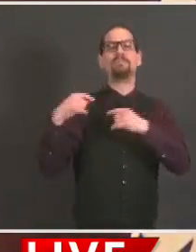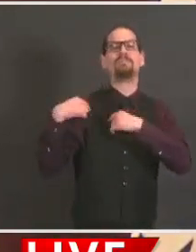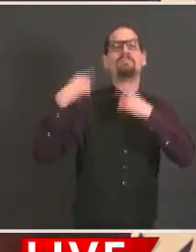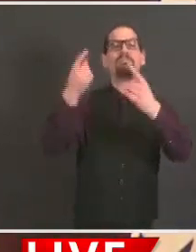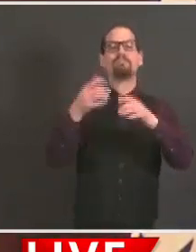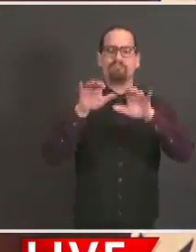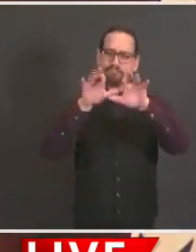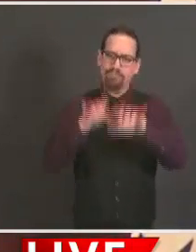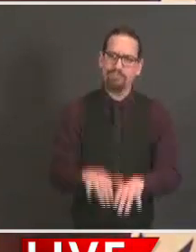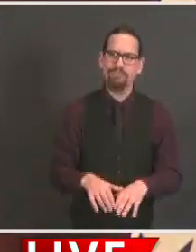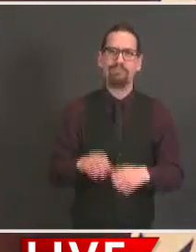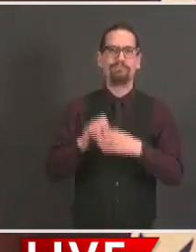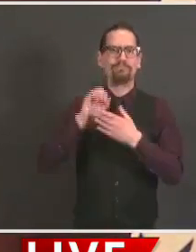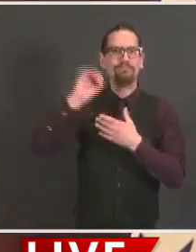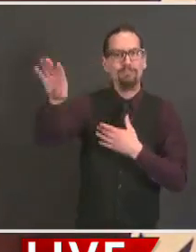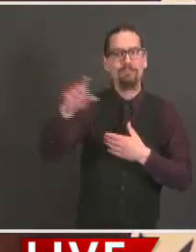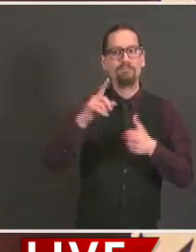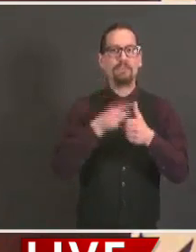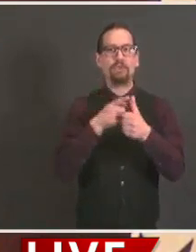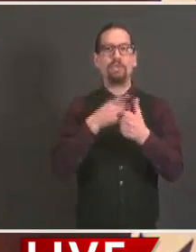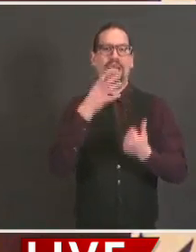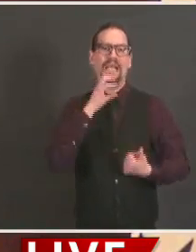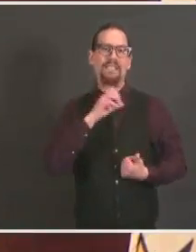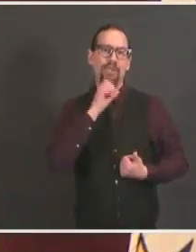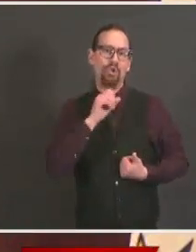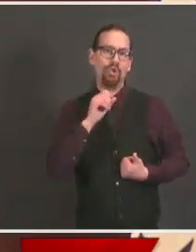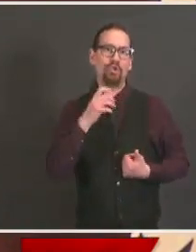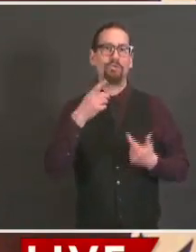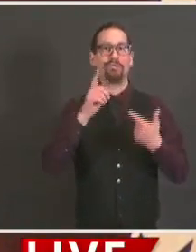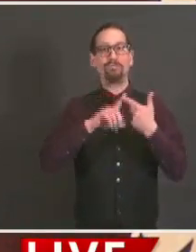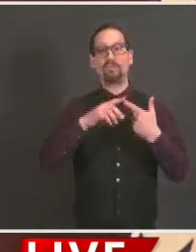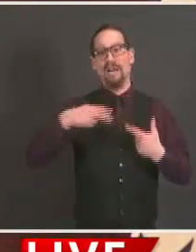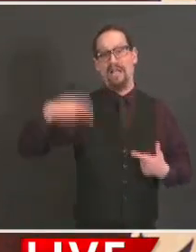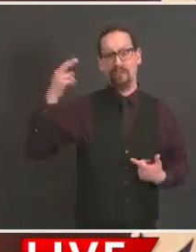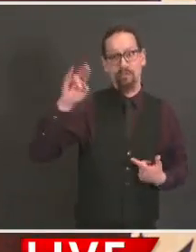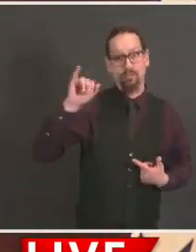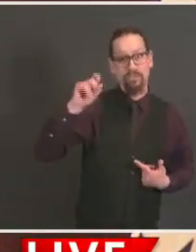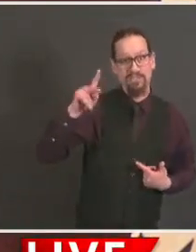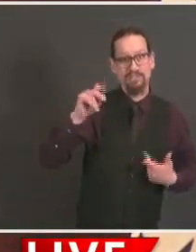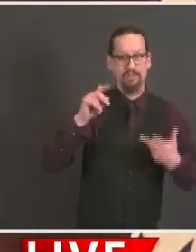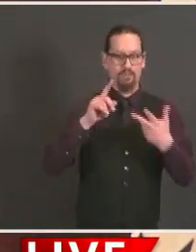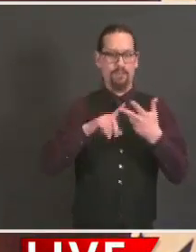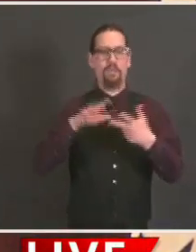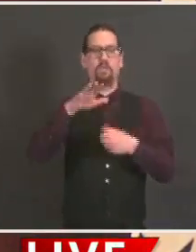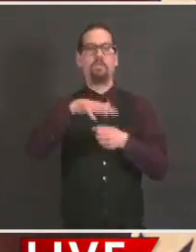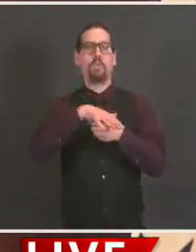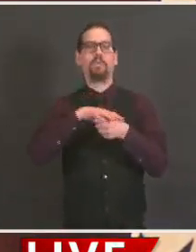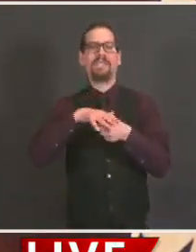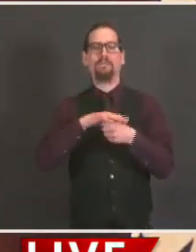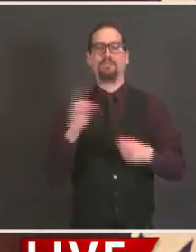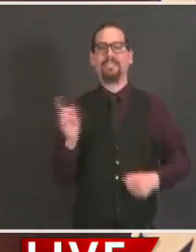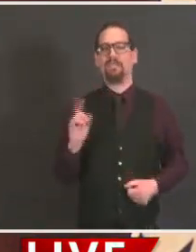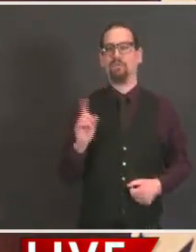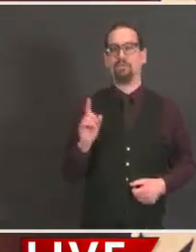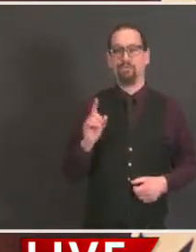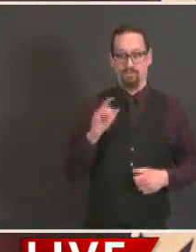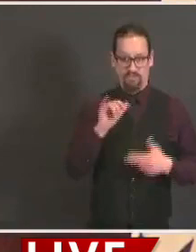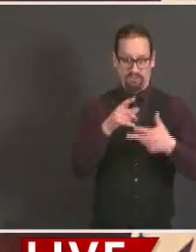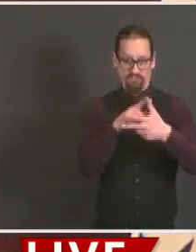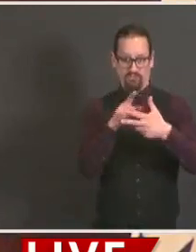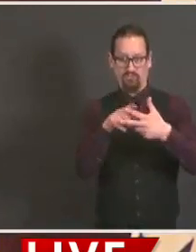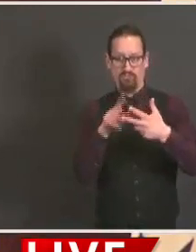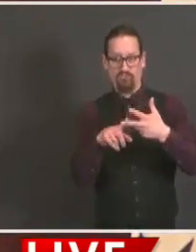age, high-risk conditions, and geography framework will be used to determine who is eligible for